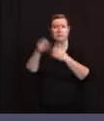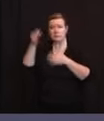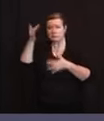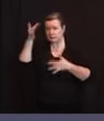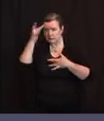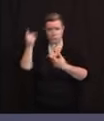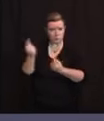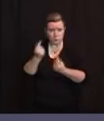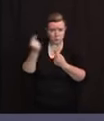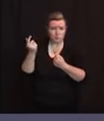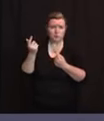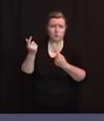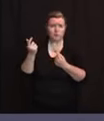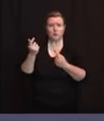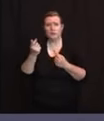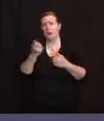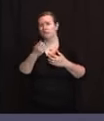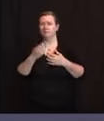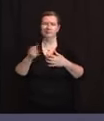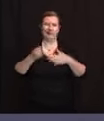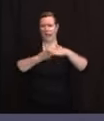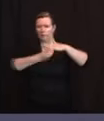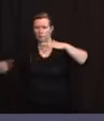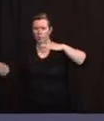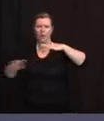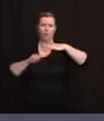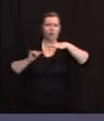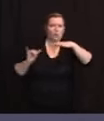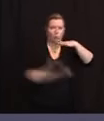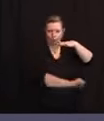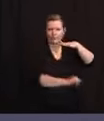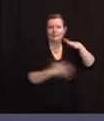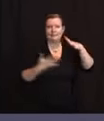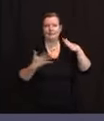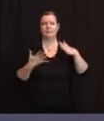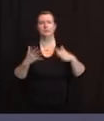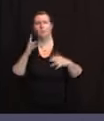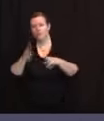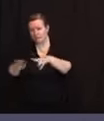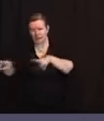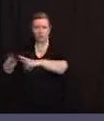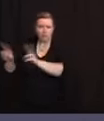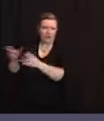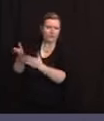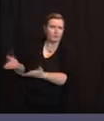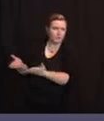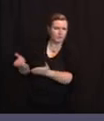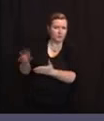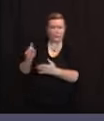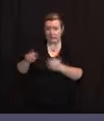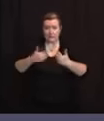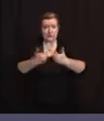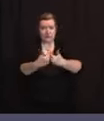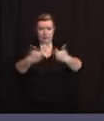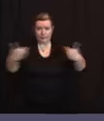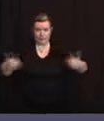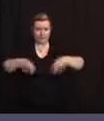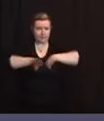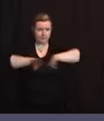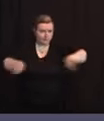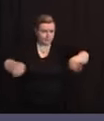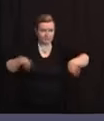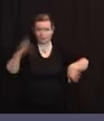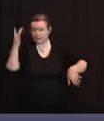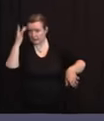do have bed spaces set aside for seasonal workers who need to quarantine or isolate.